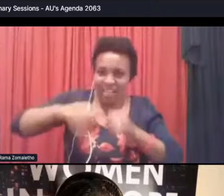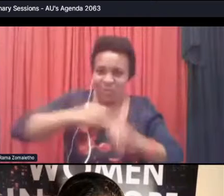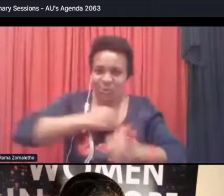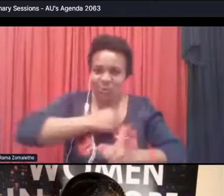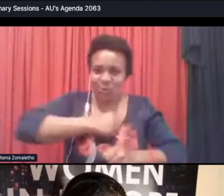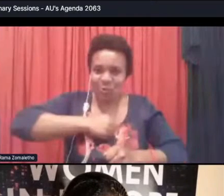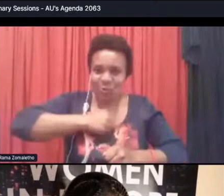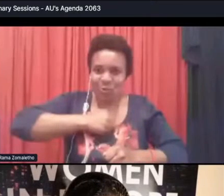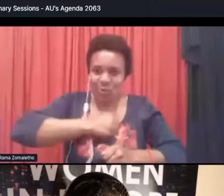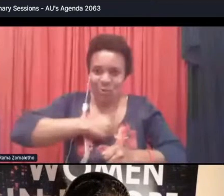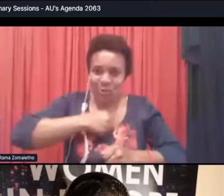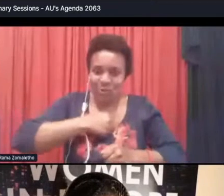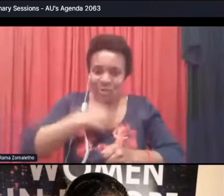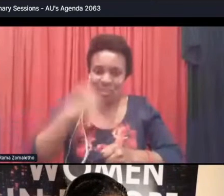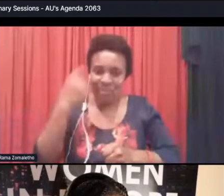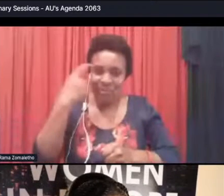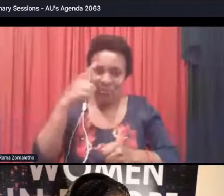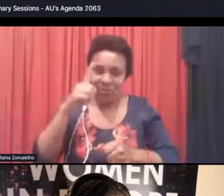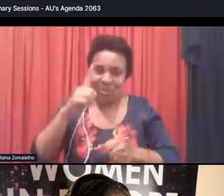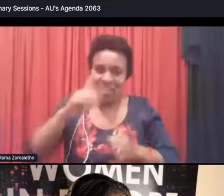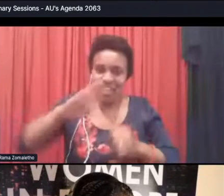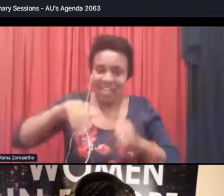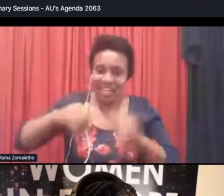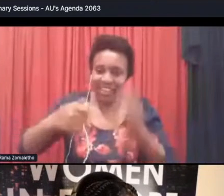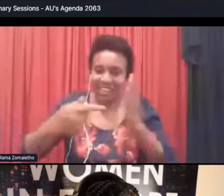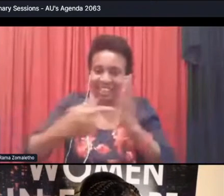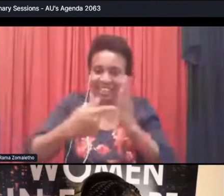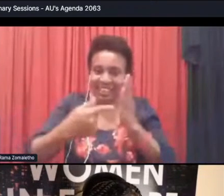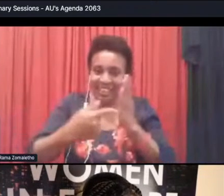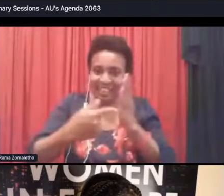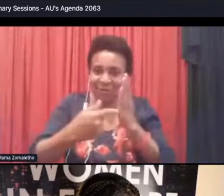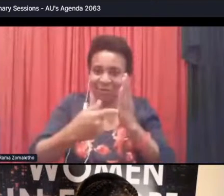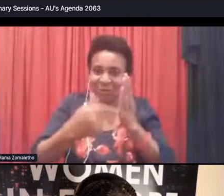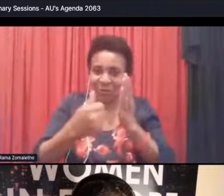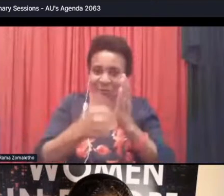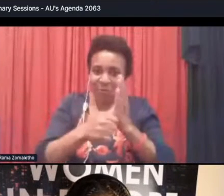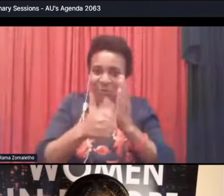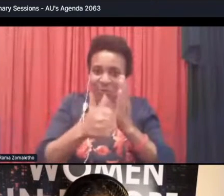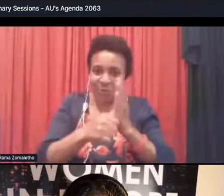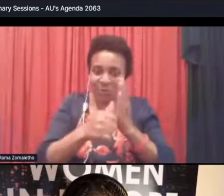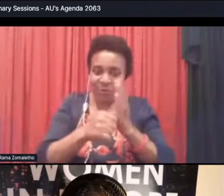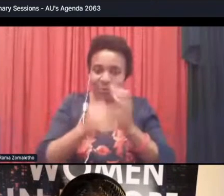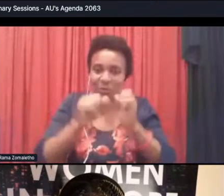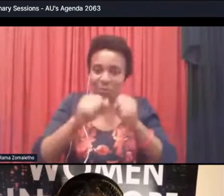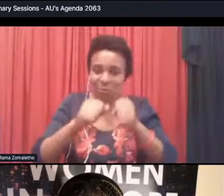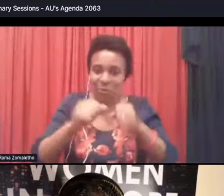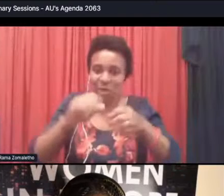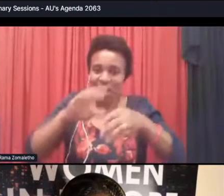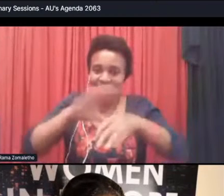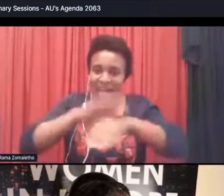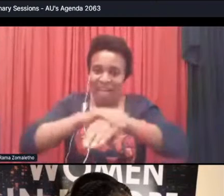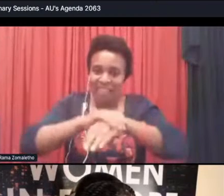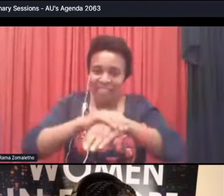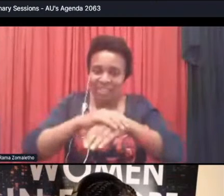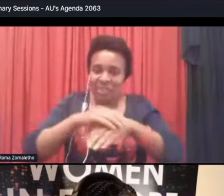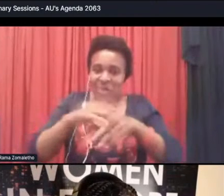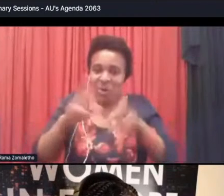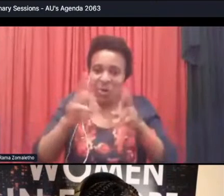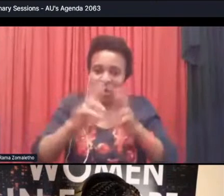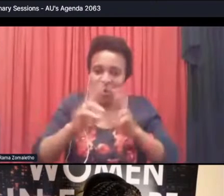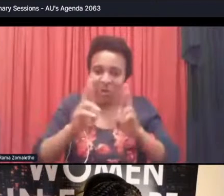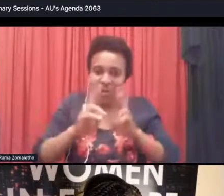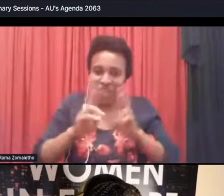For the technical issues, we're trying to get our moderator here, but we are always set, people. Diaspora, we are